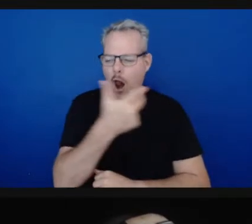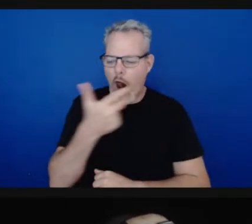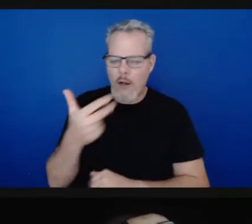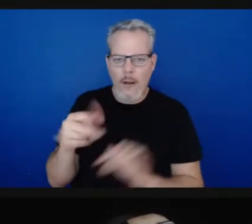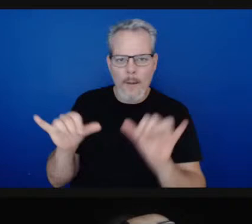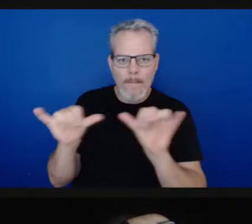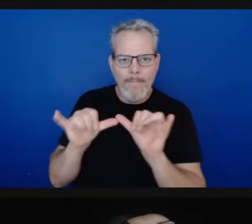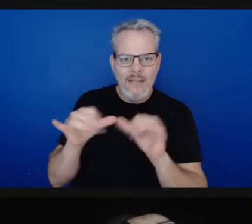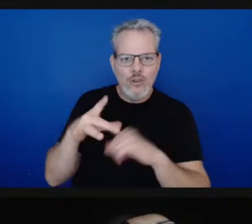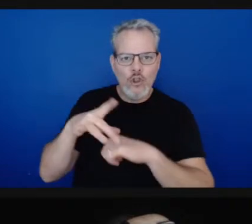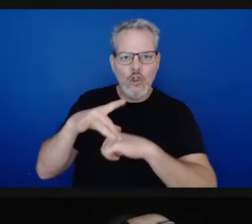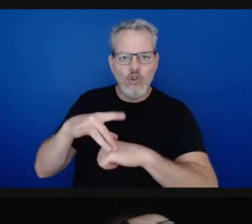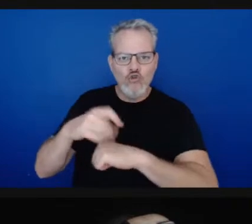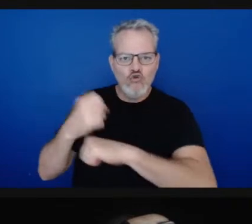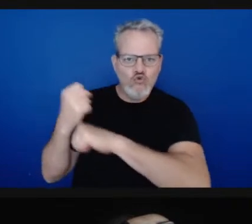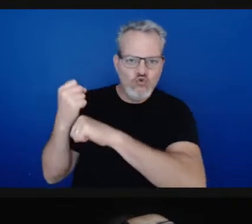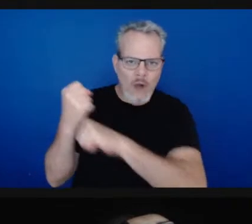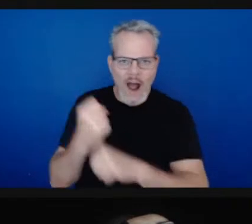they could.